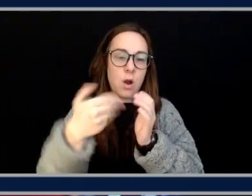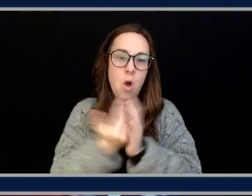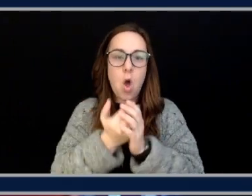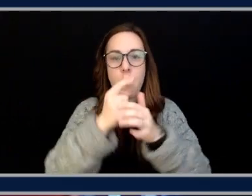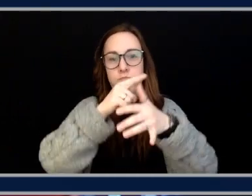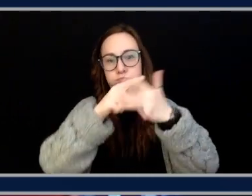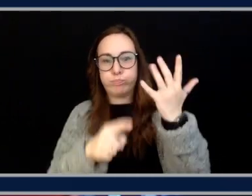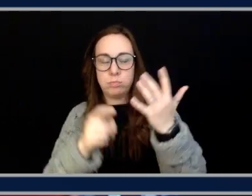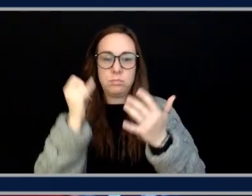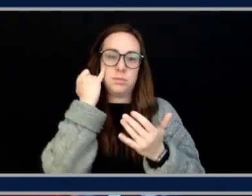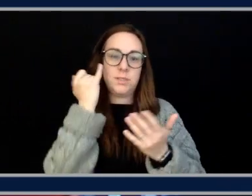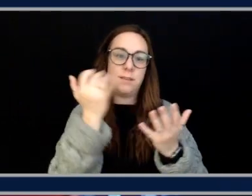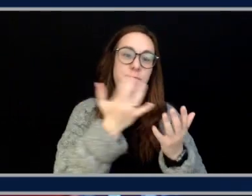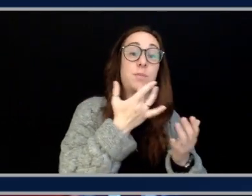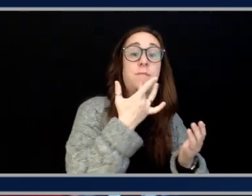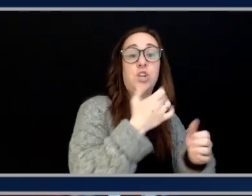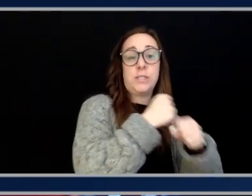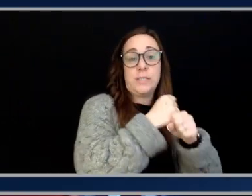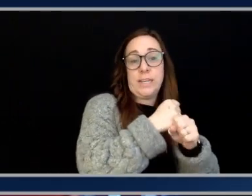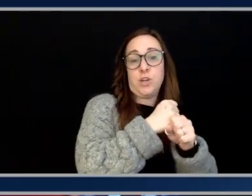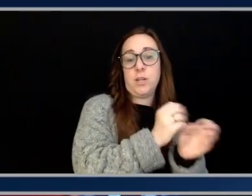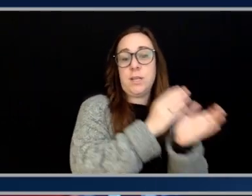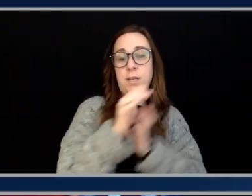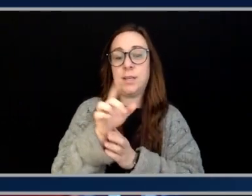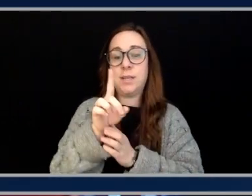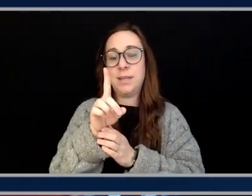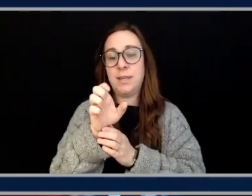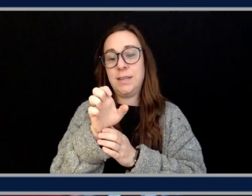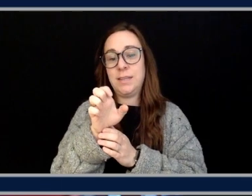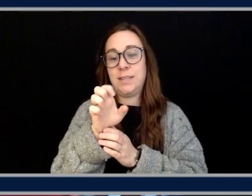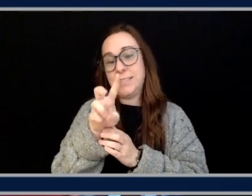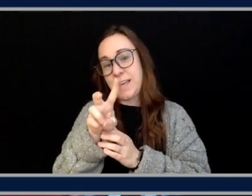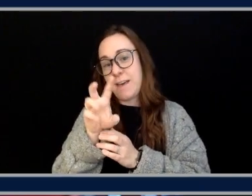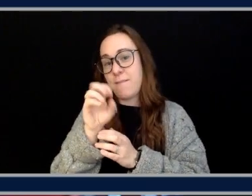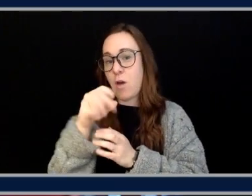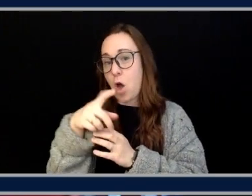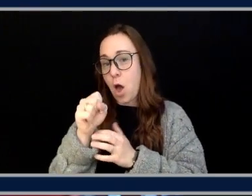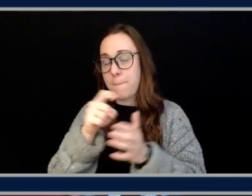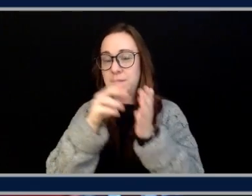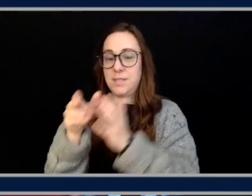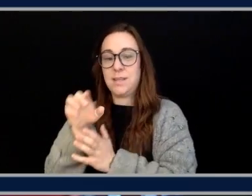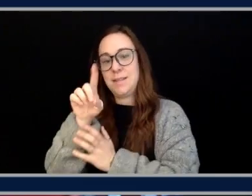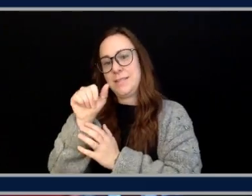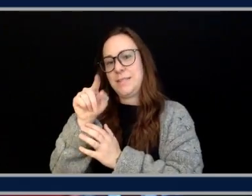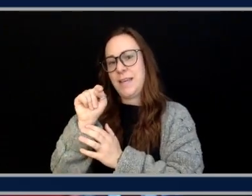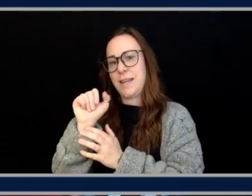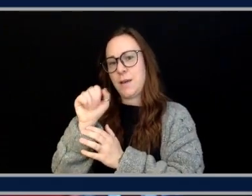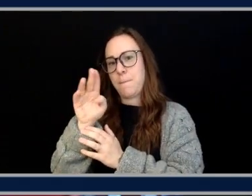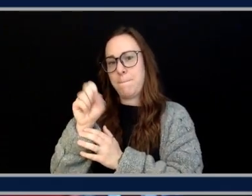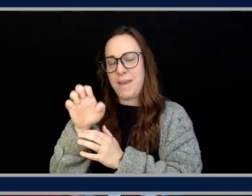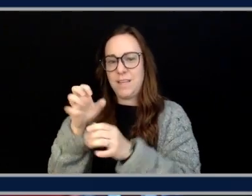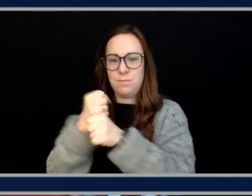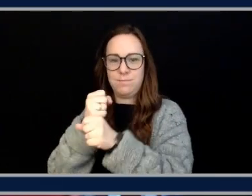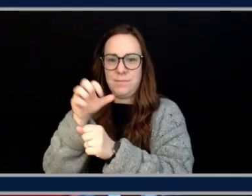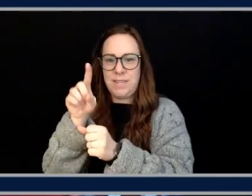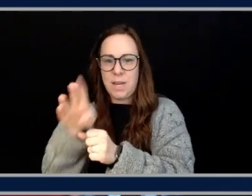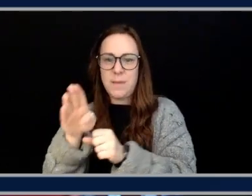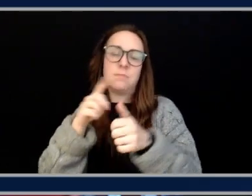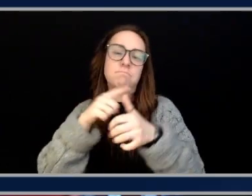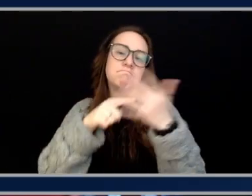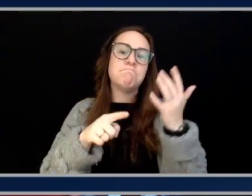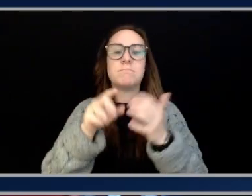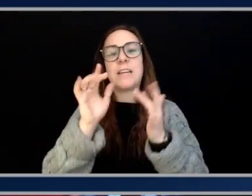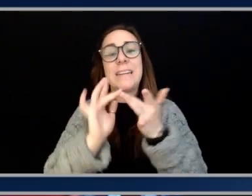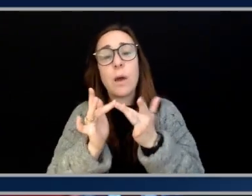to get into security or DevOps or databases, right, whatever, networking, this is a good jumping off point.